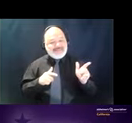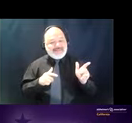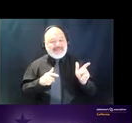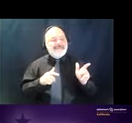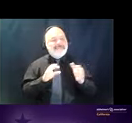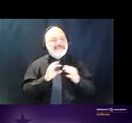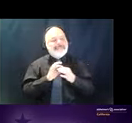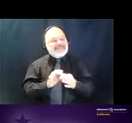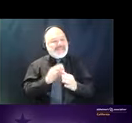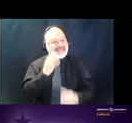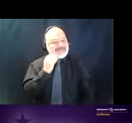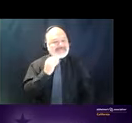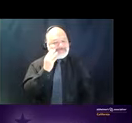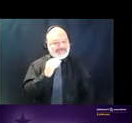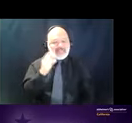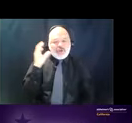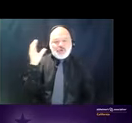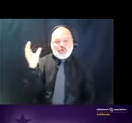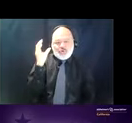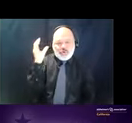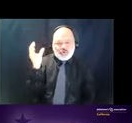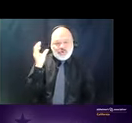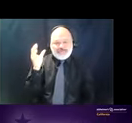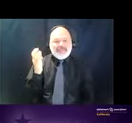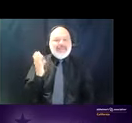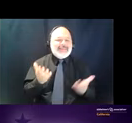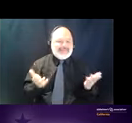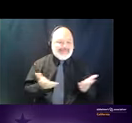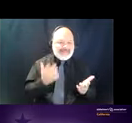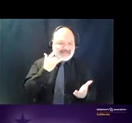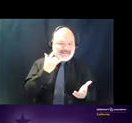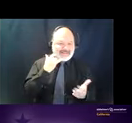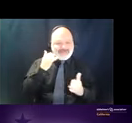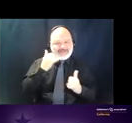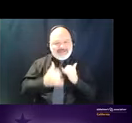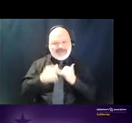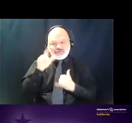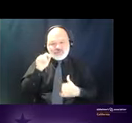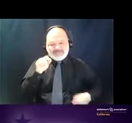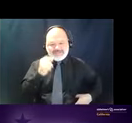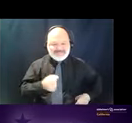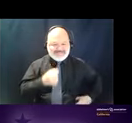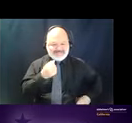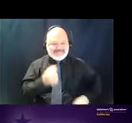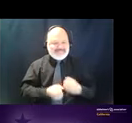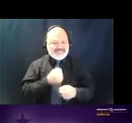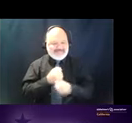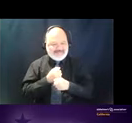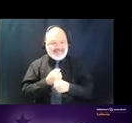on experience in Colombia, based on experience here in California for the last 20 years, and also reviewing the